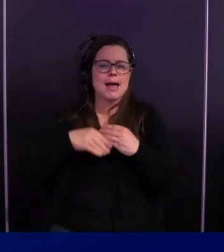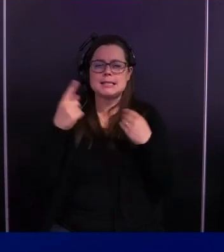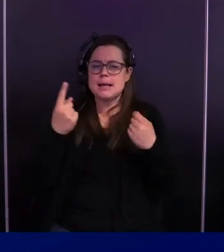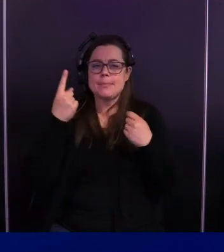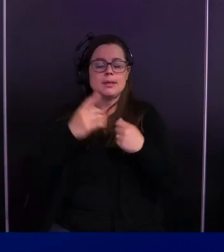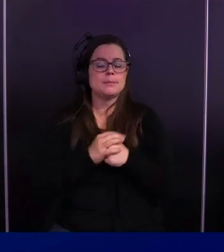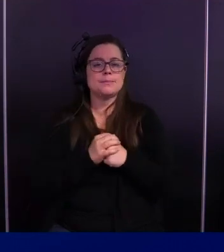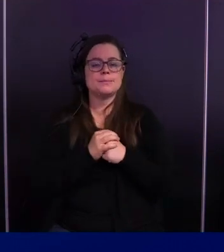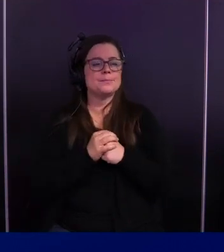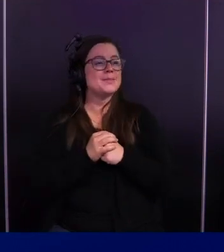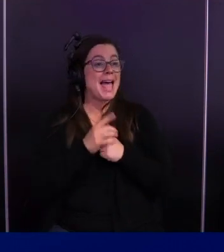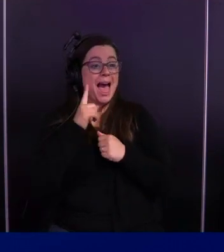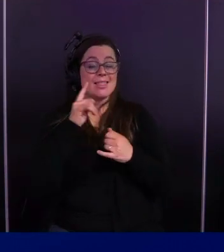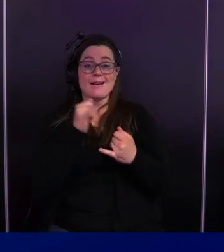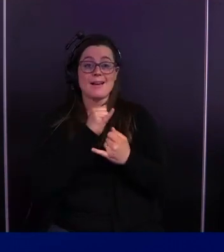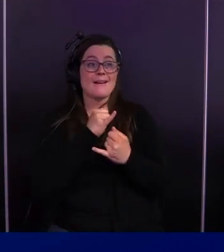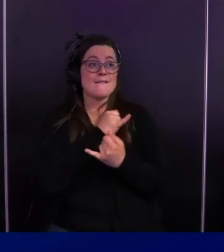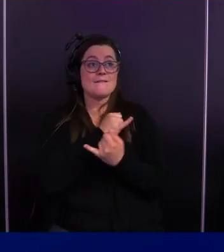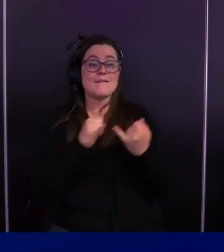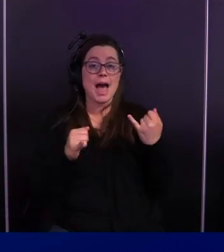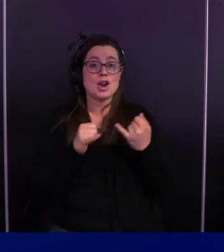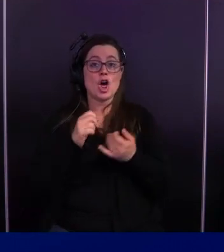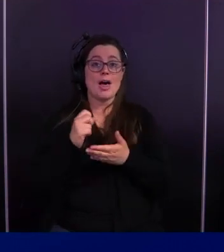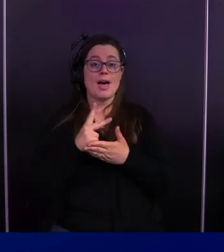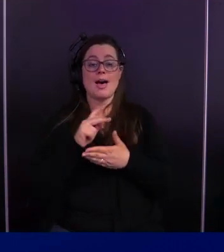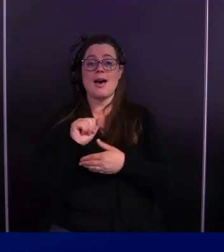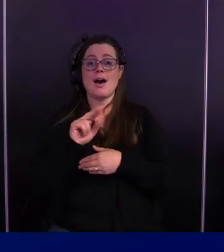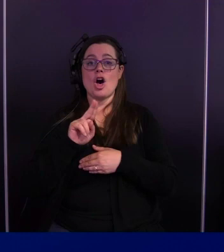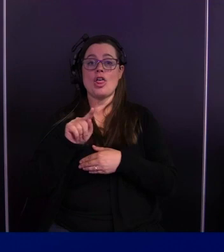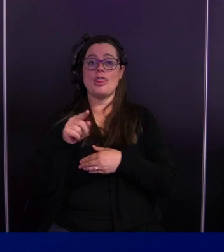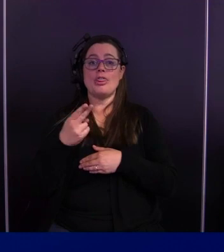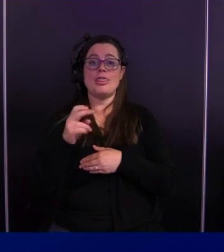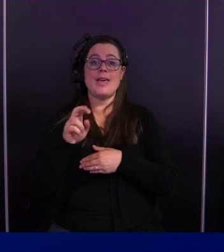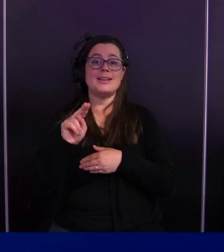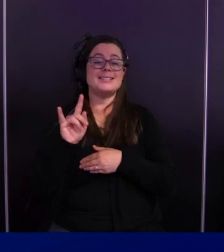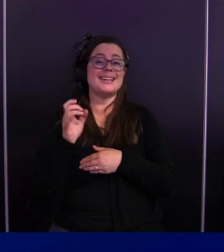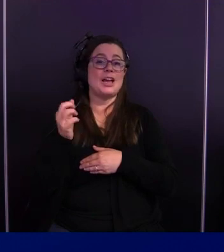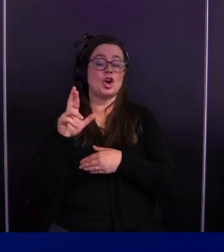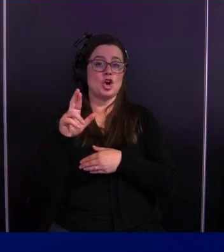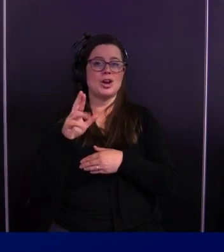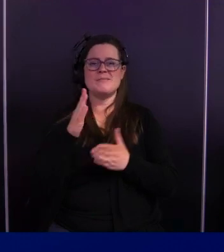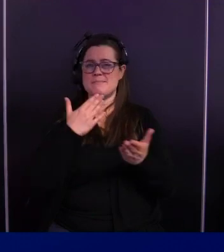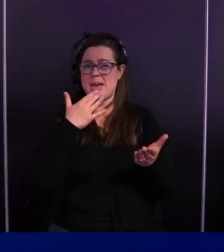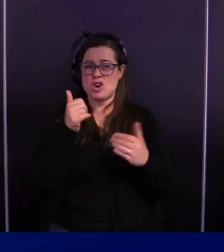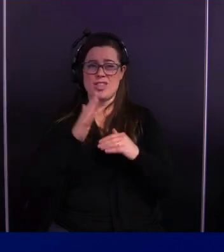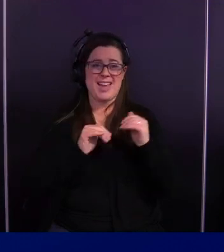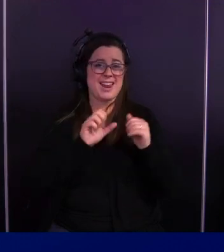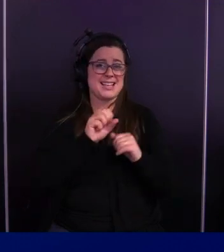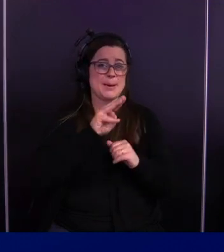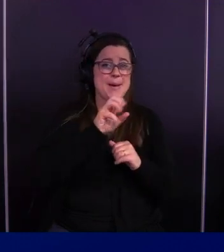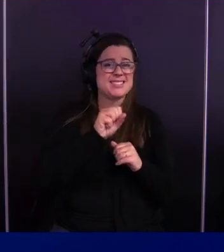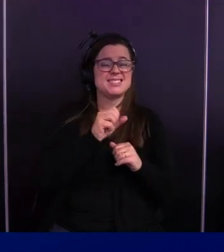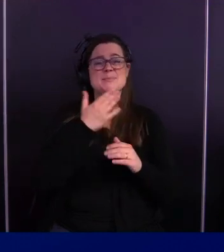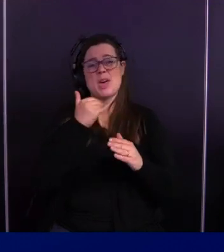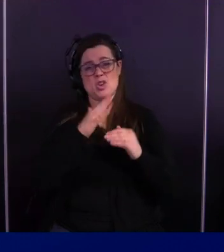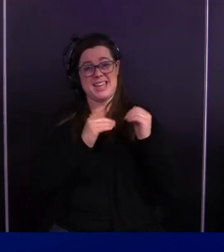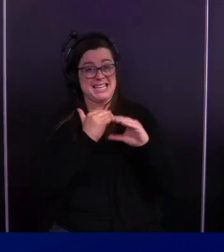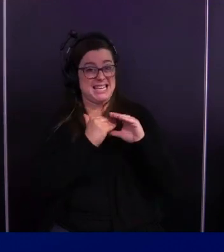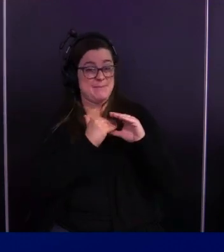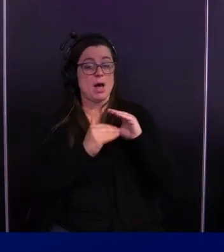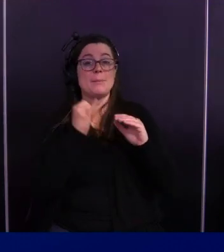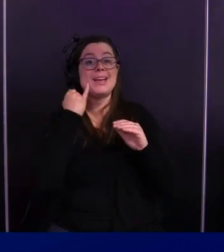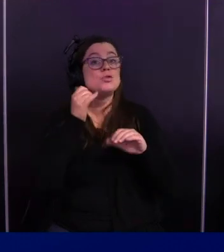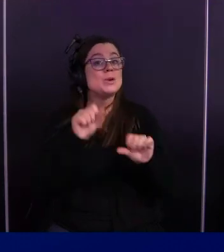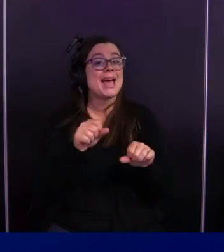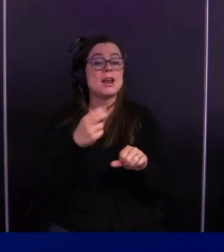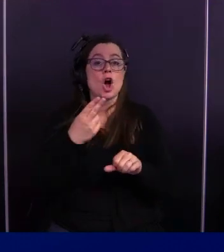phone authenticator as an app is probably better than, say, SMS or email. Yeah. But I think, if you can, a